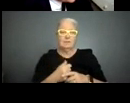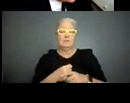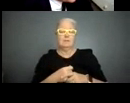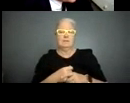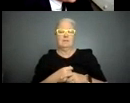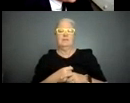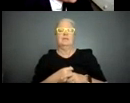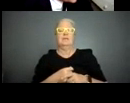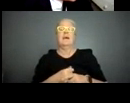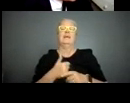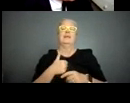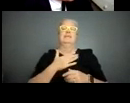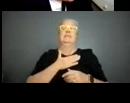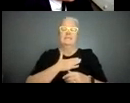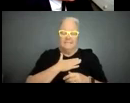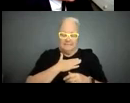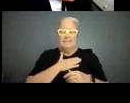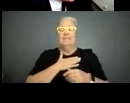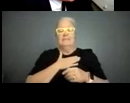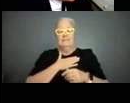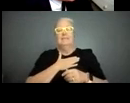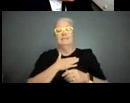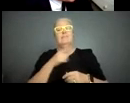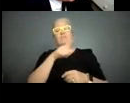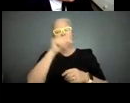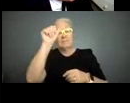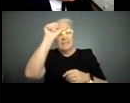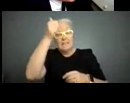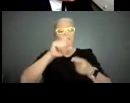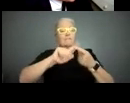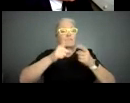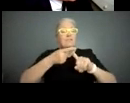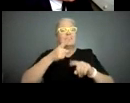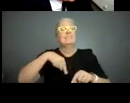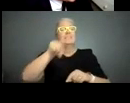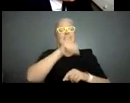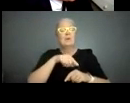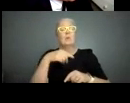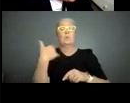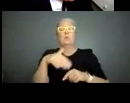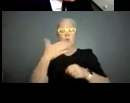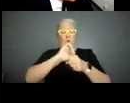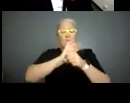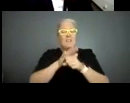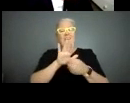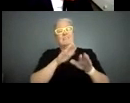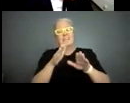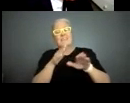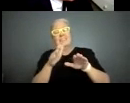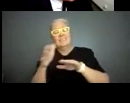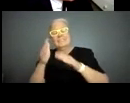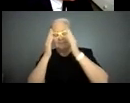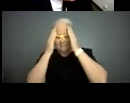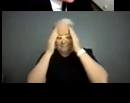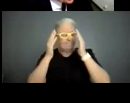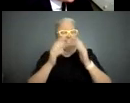sad greetings to our colleagues in India and the terrible death toll that's currently going on there. And it does